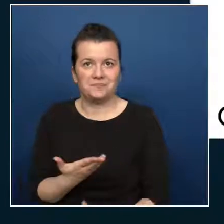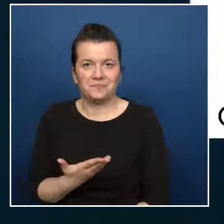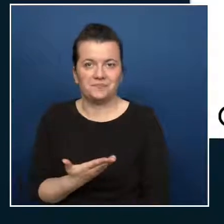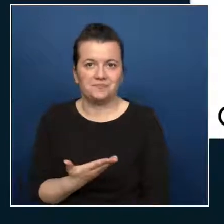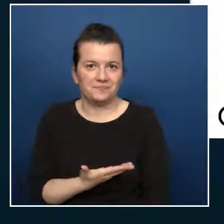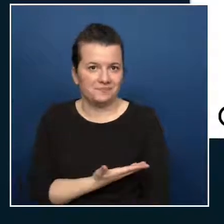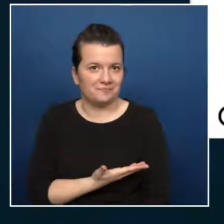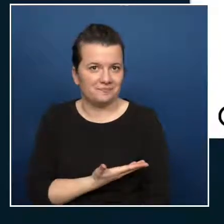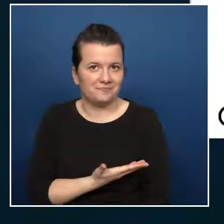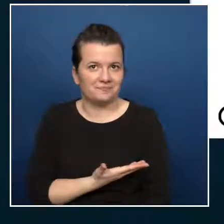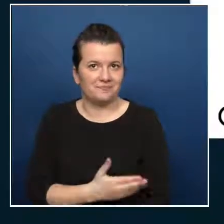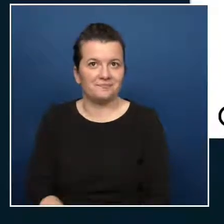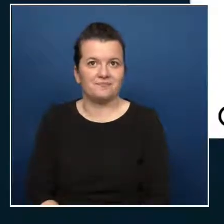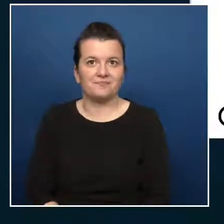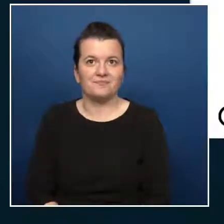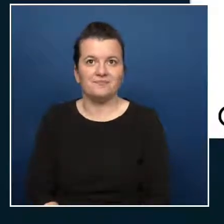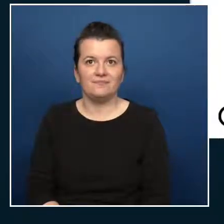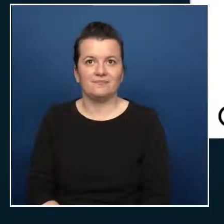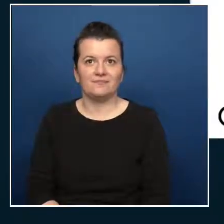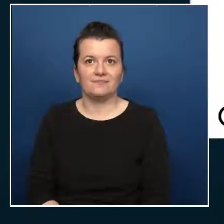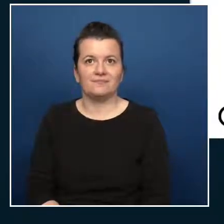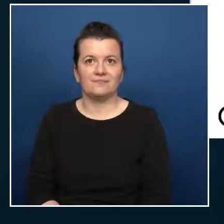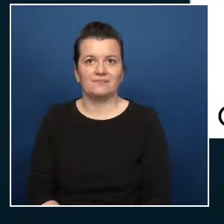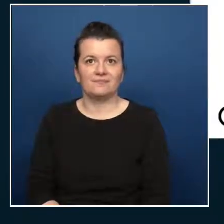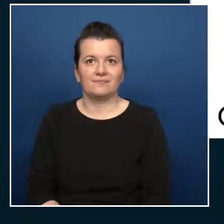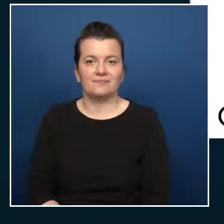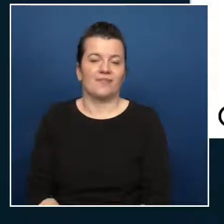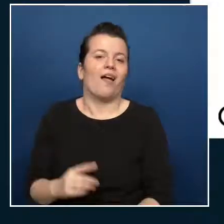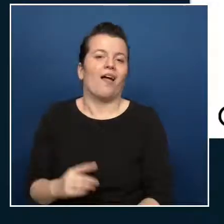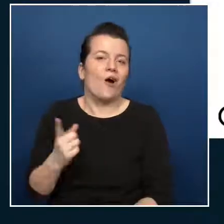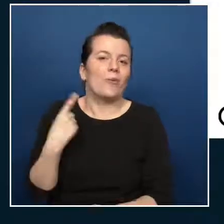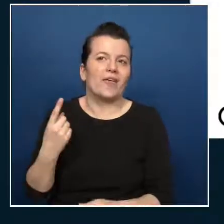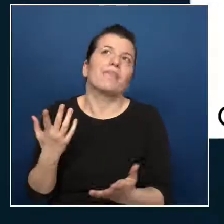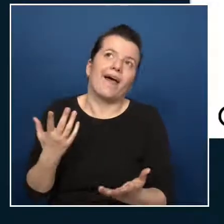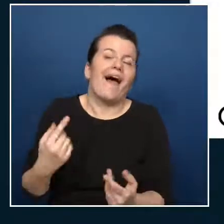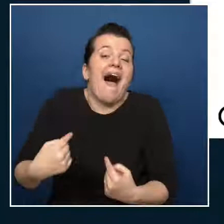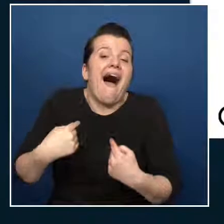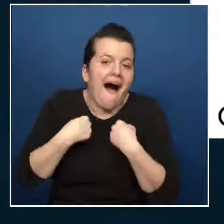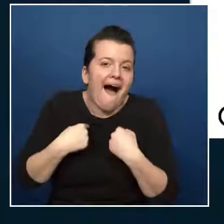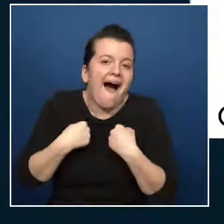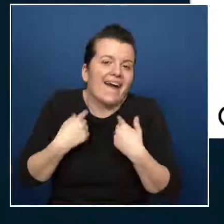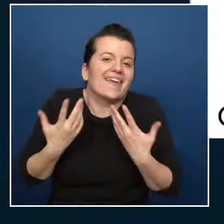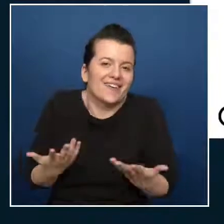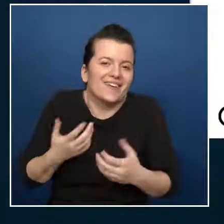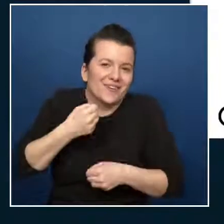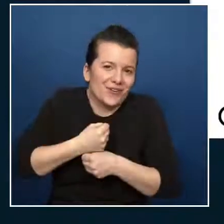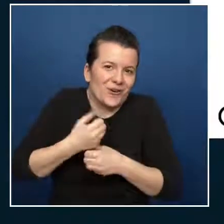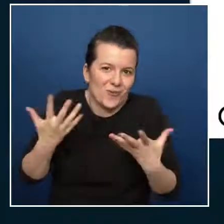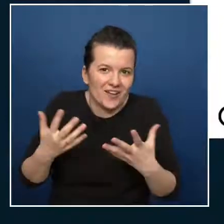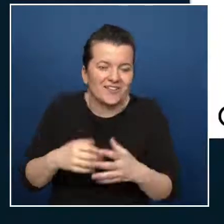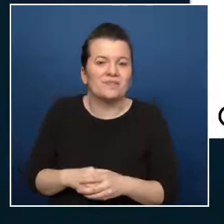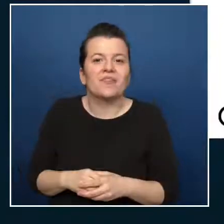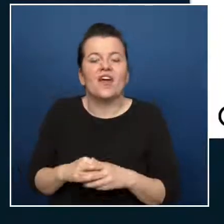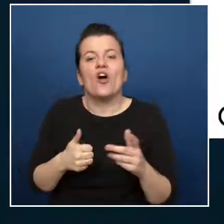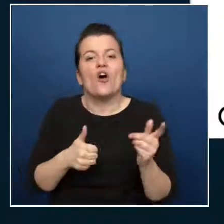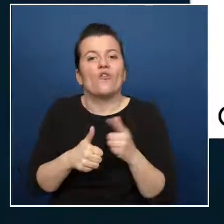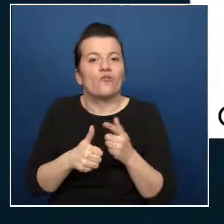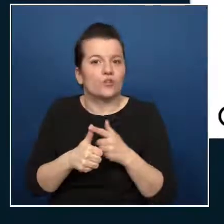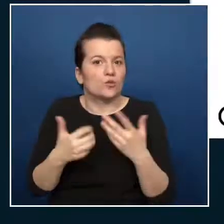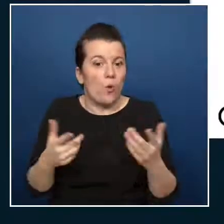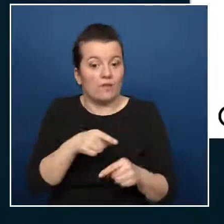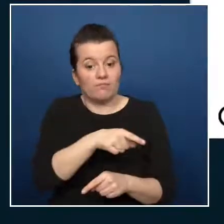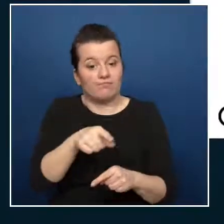that we or I tried to do is to lift and shift the